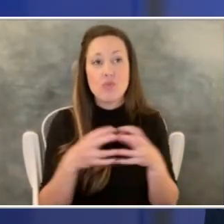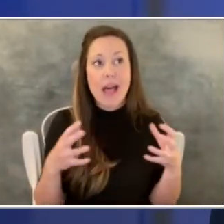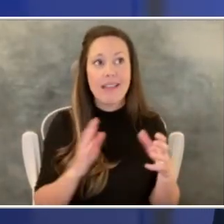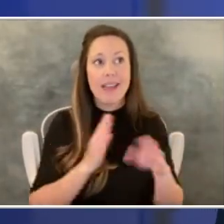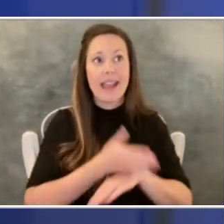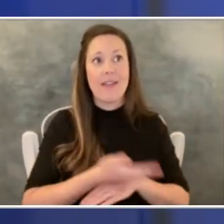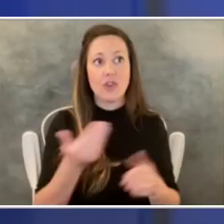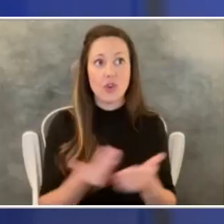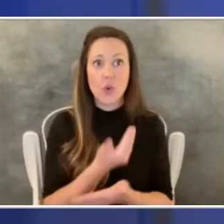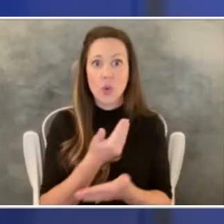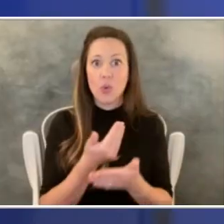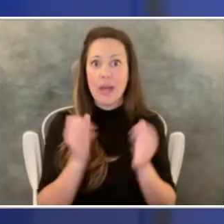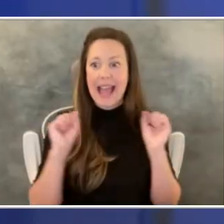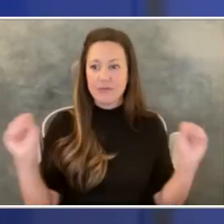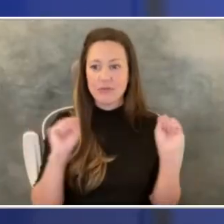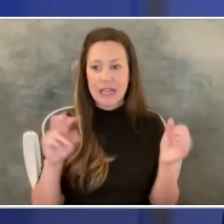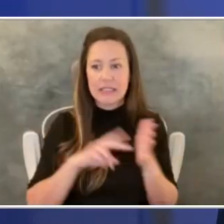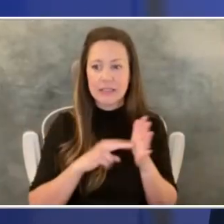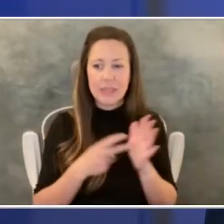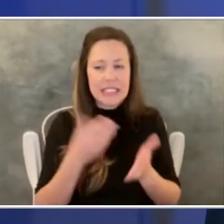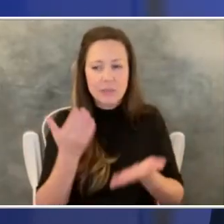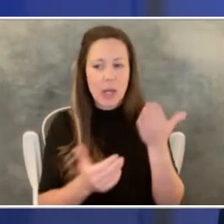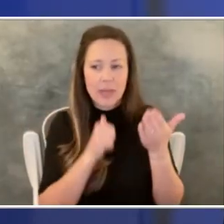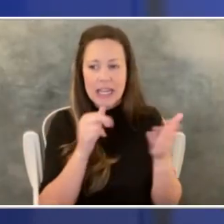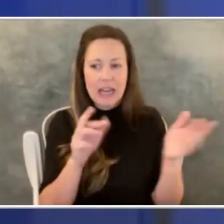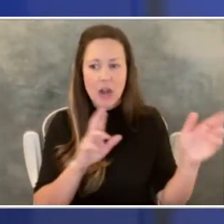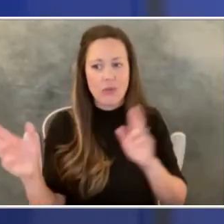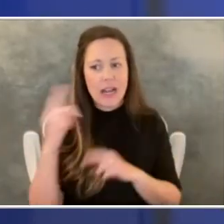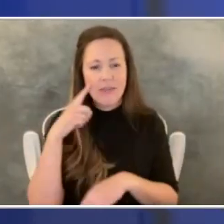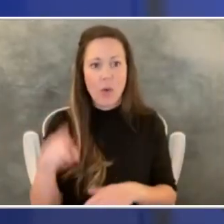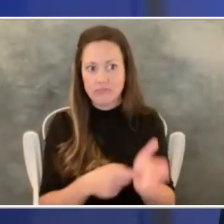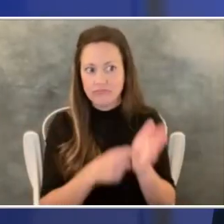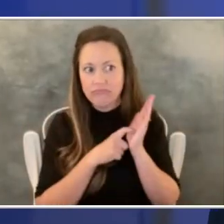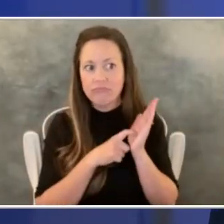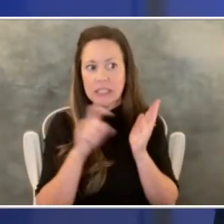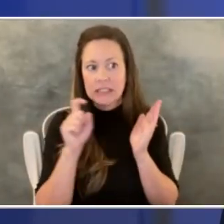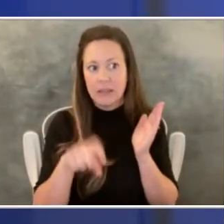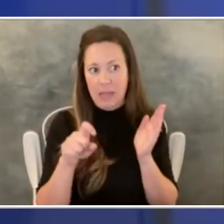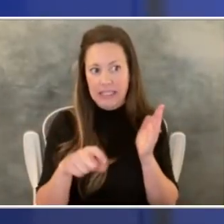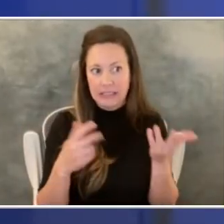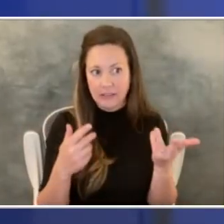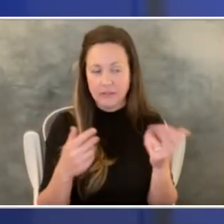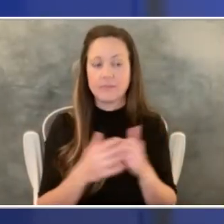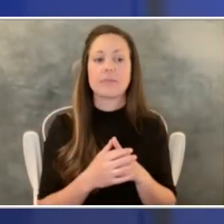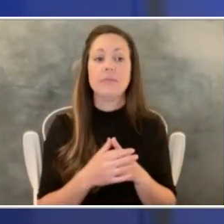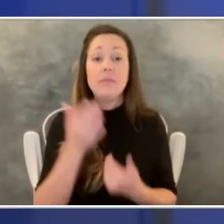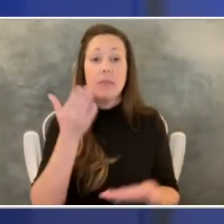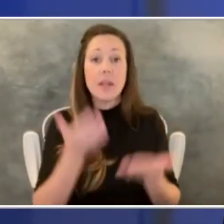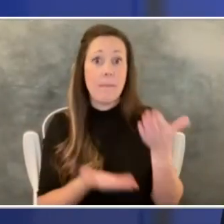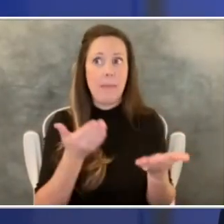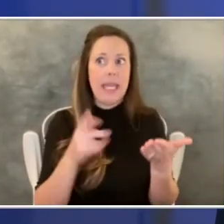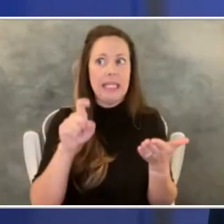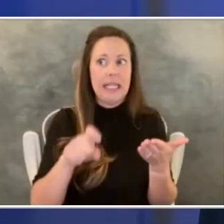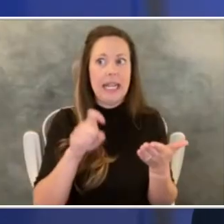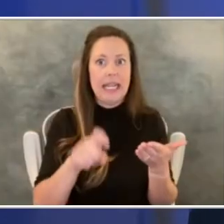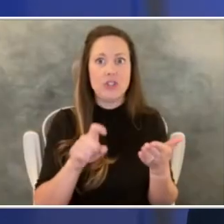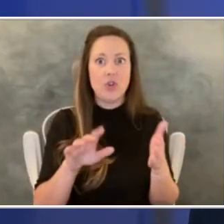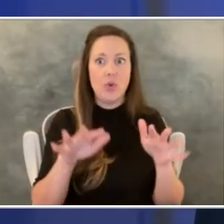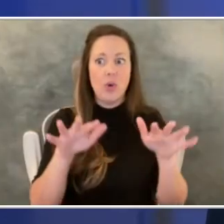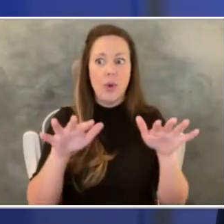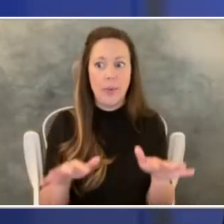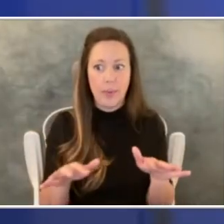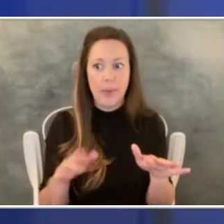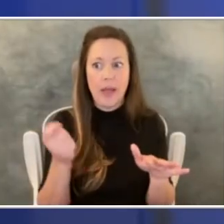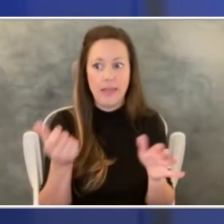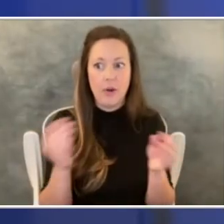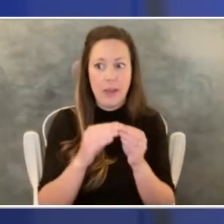it gives you an indication that we're probably not ready for the demands of that exercise yet. Gives us an indication that maybe we need to regress for a little while, allow a little more time